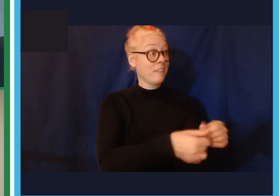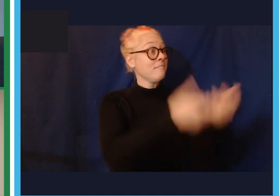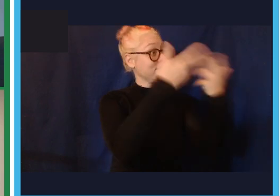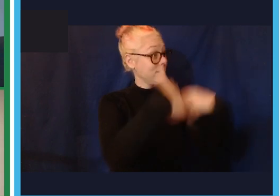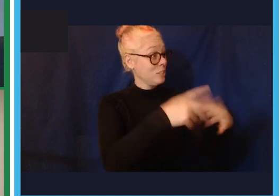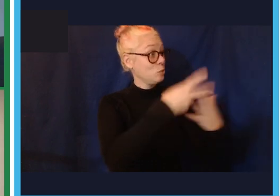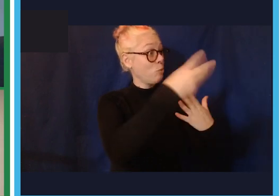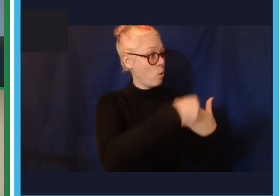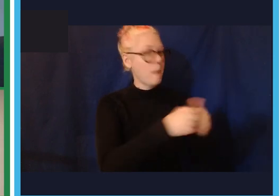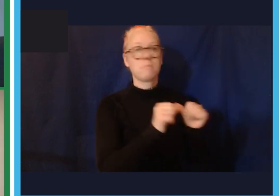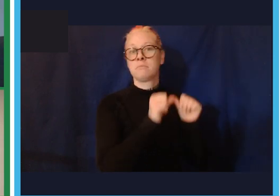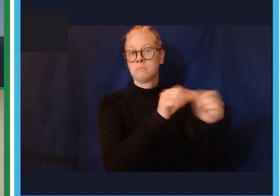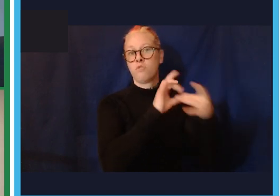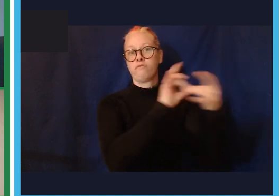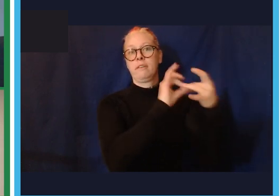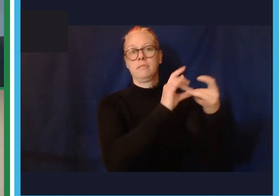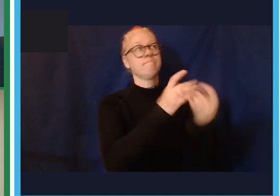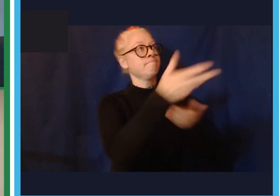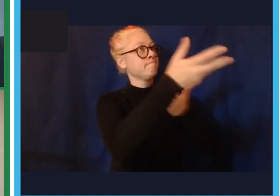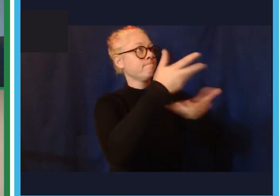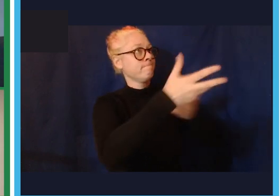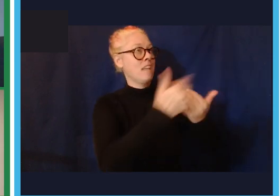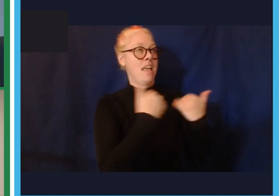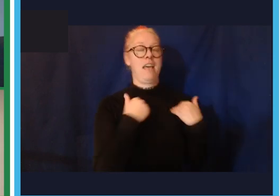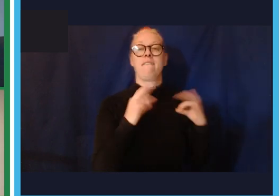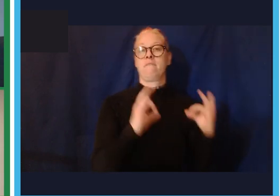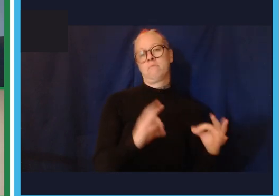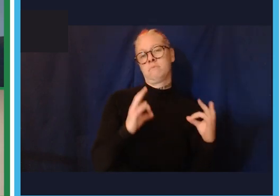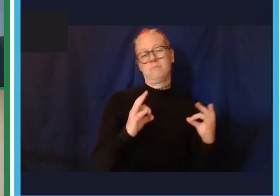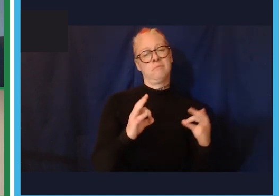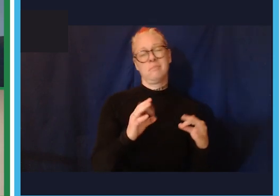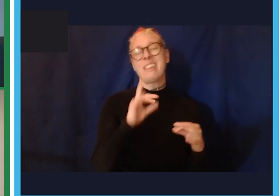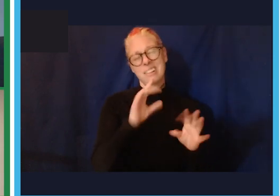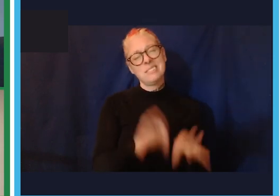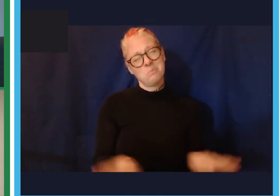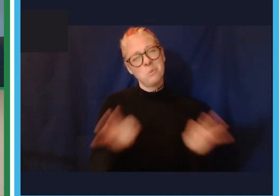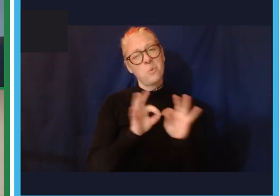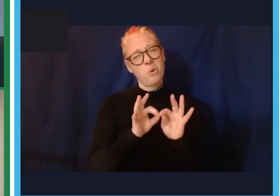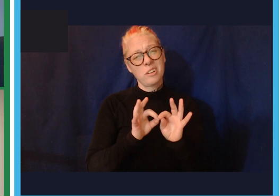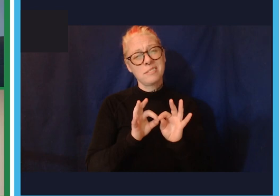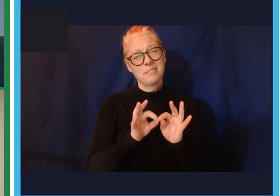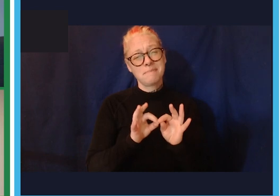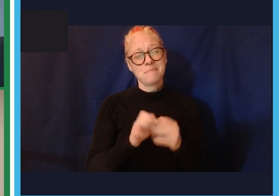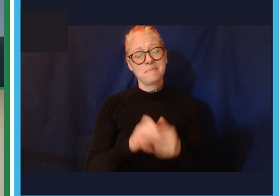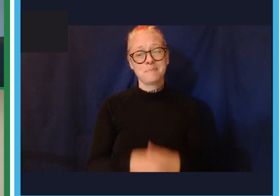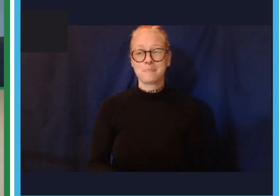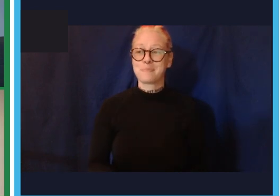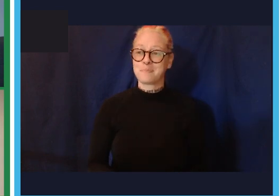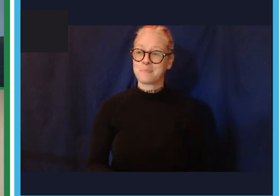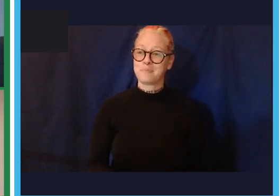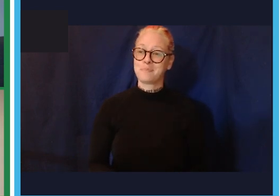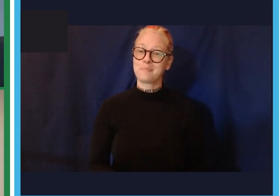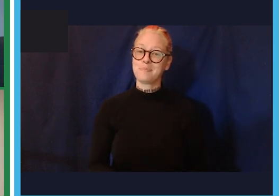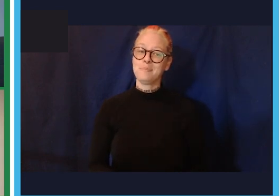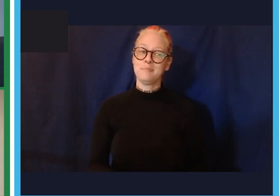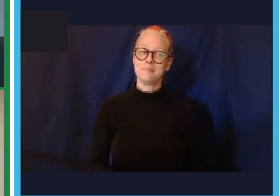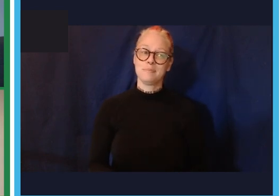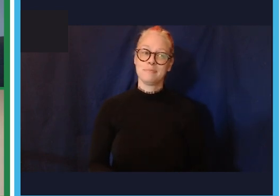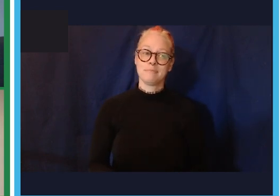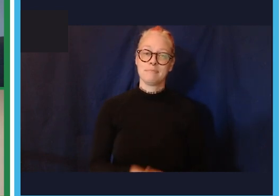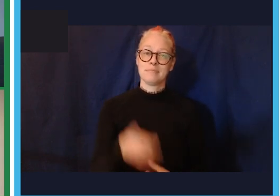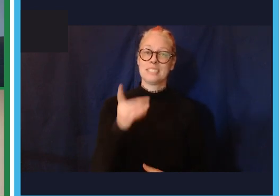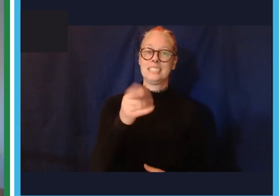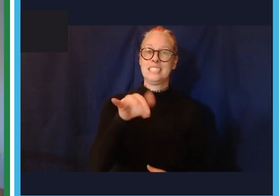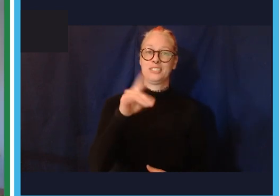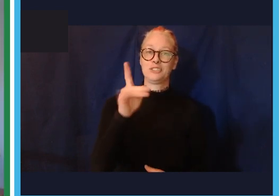Amazing. And that sense of community is so huge and so missing in the disability community. And I realized, and